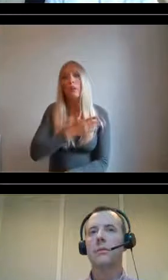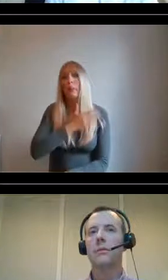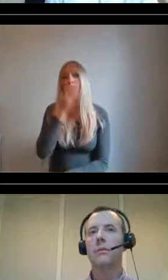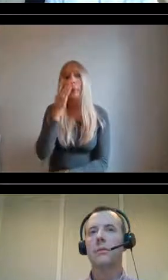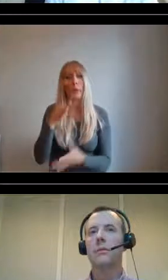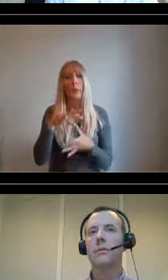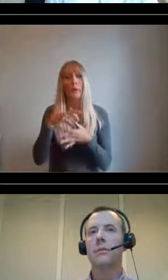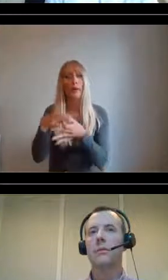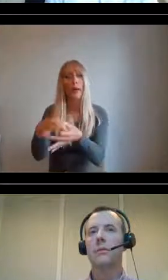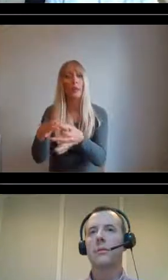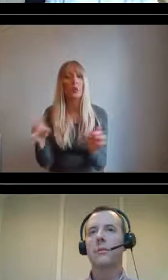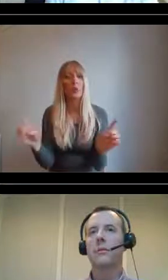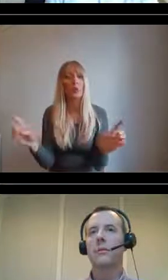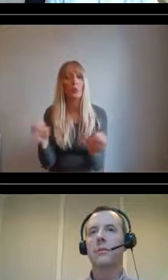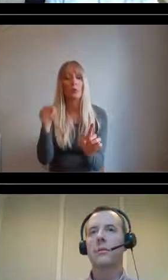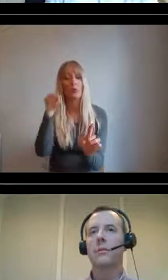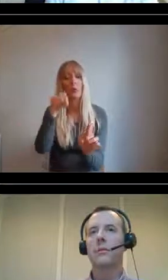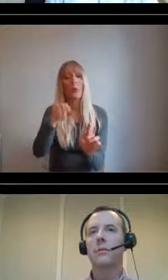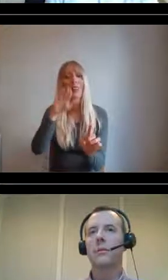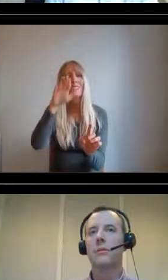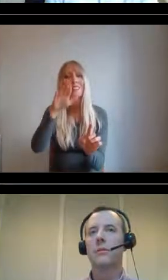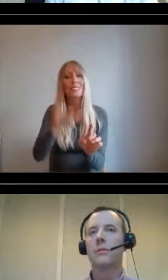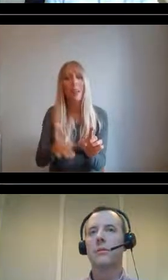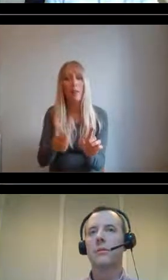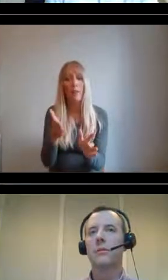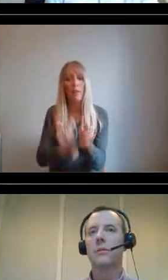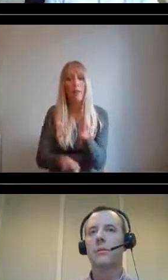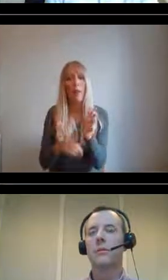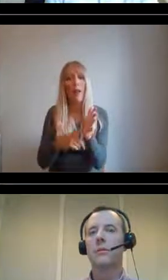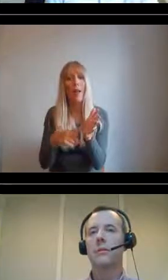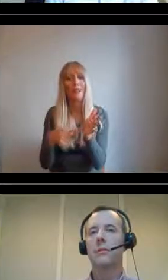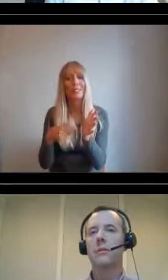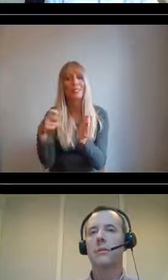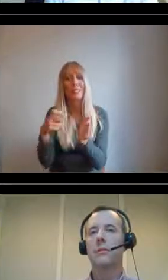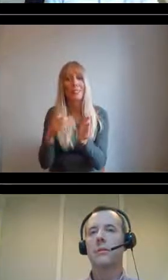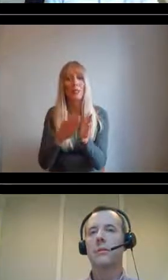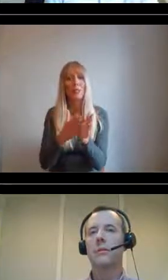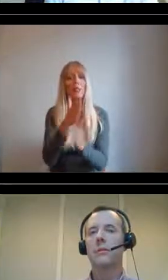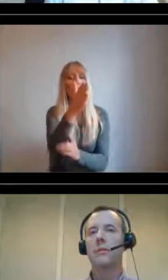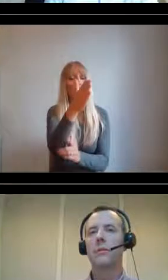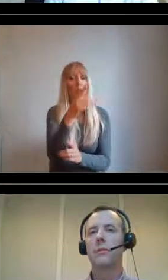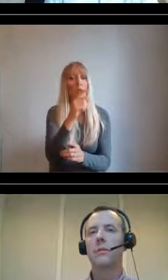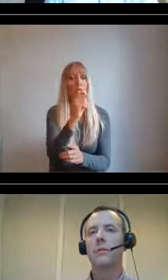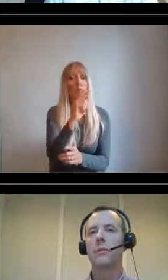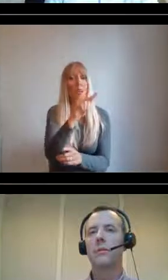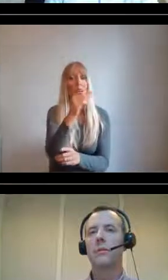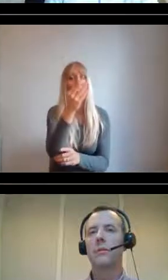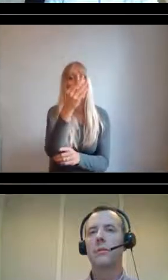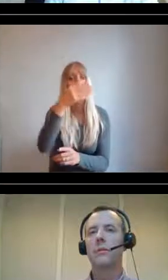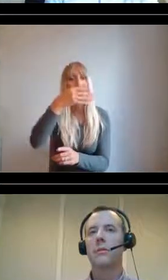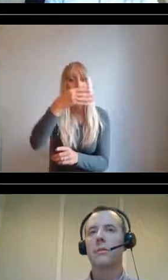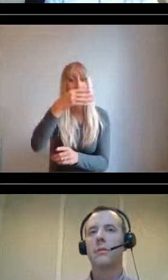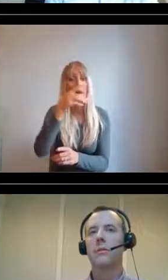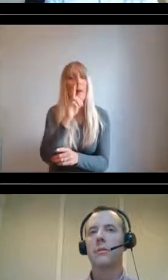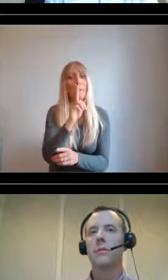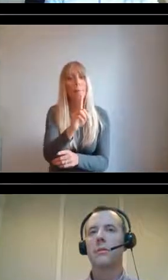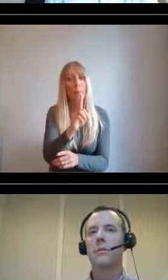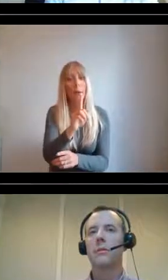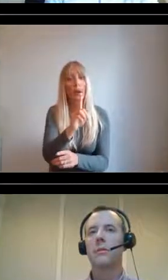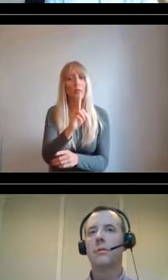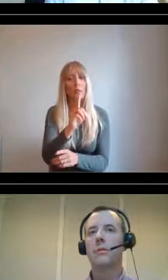connectivity southbound off LTC directly into the 1089, but that traffic would come down